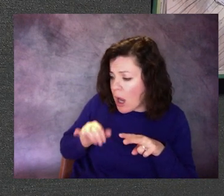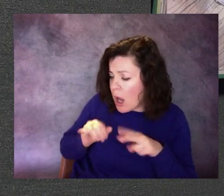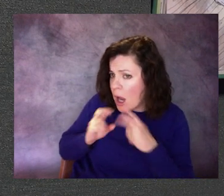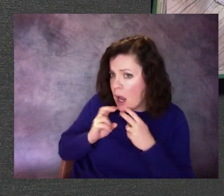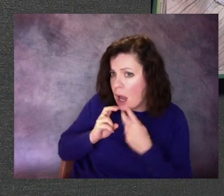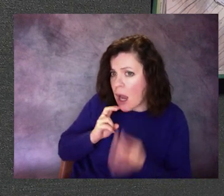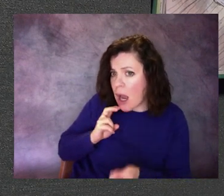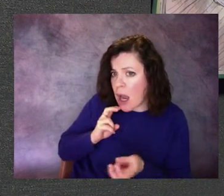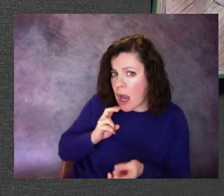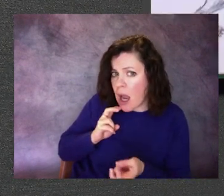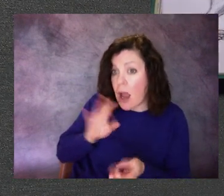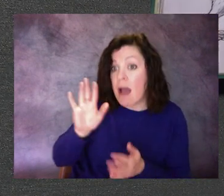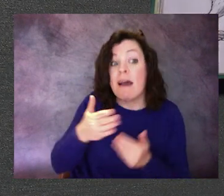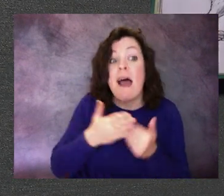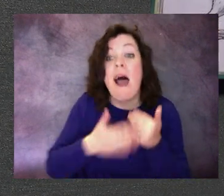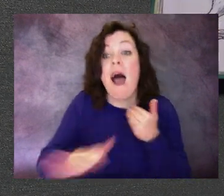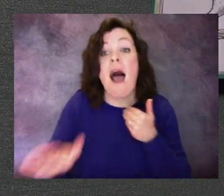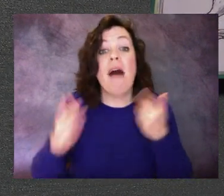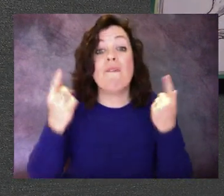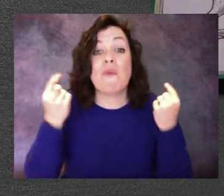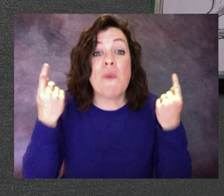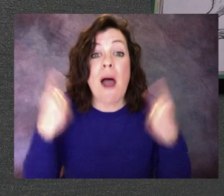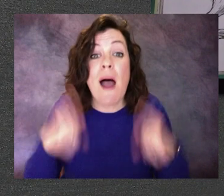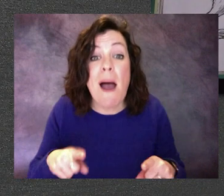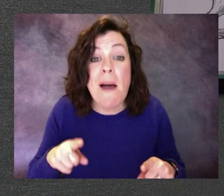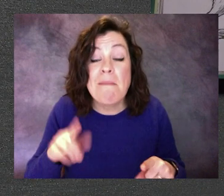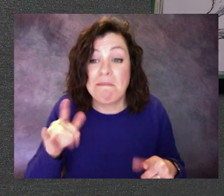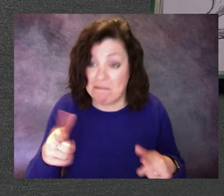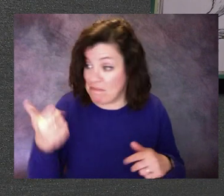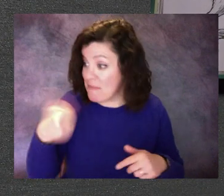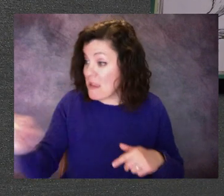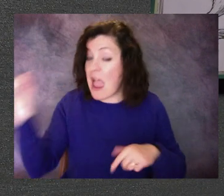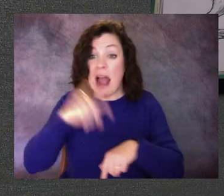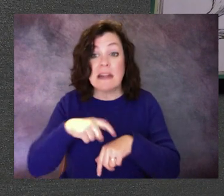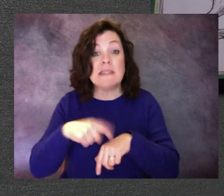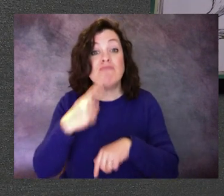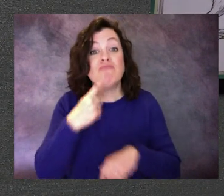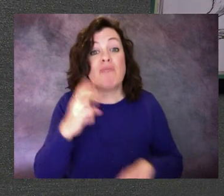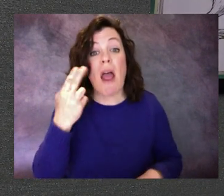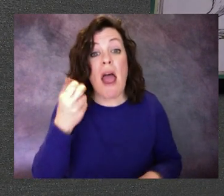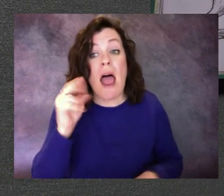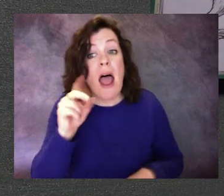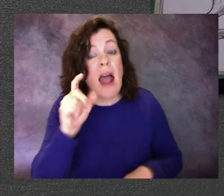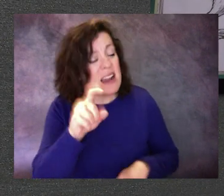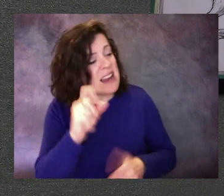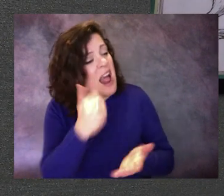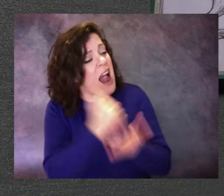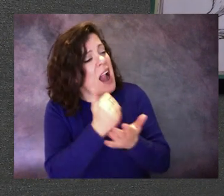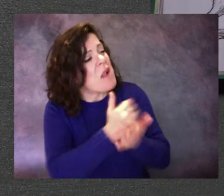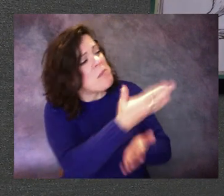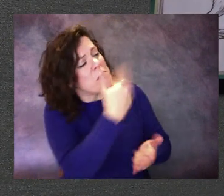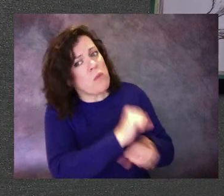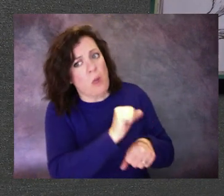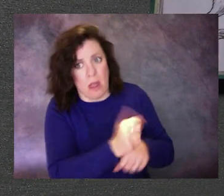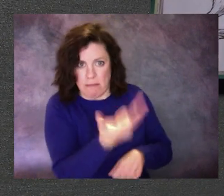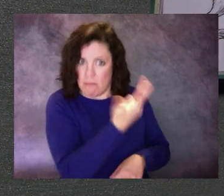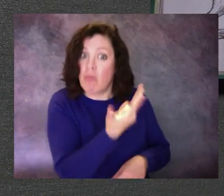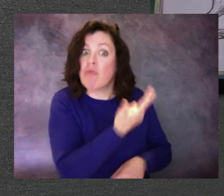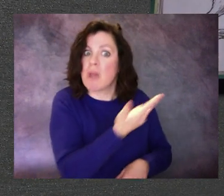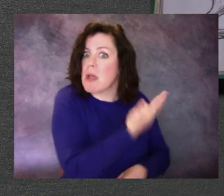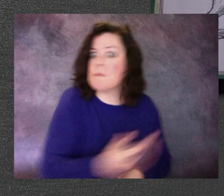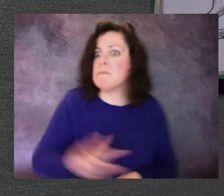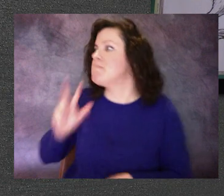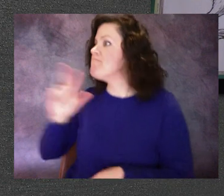it. After that, whenever there was work to be done, the little red hen had three